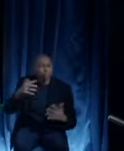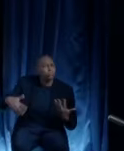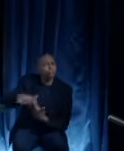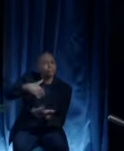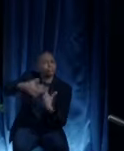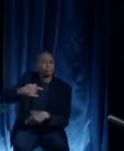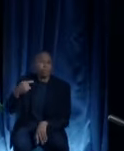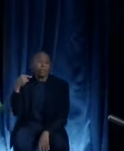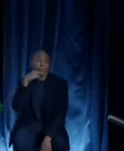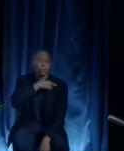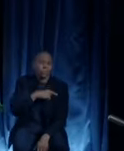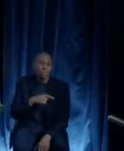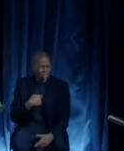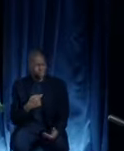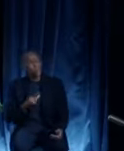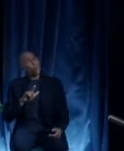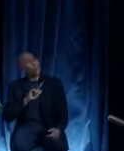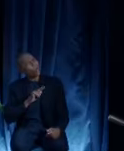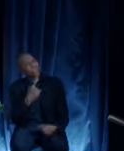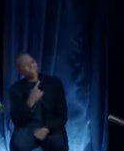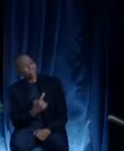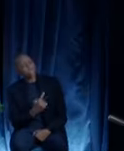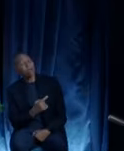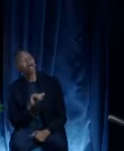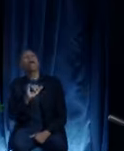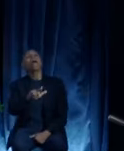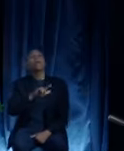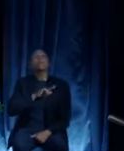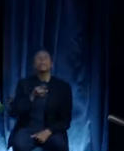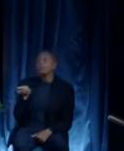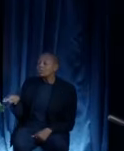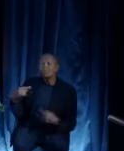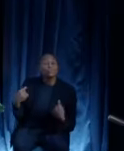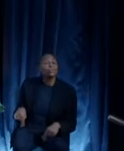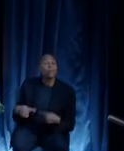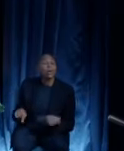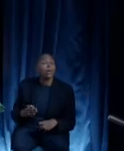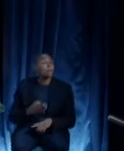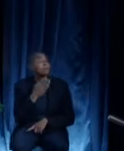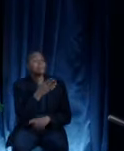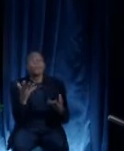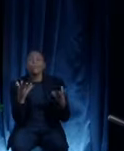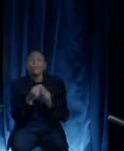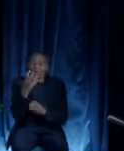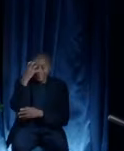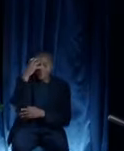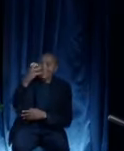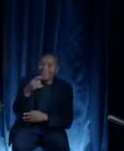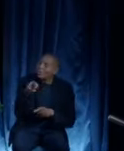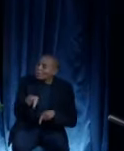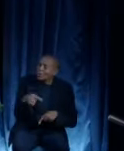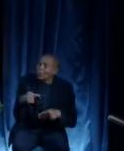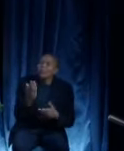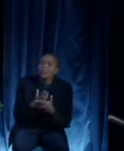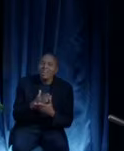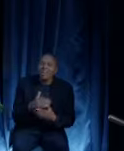well, why are you saying this? It's because you're not allowed to go to Royston and Newmarket. Mm. You're essentially